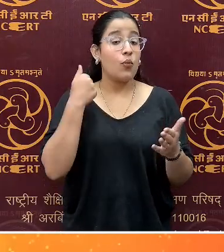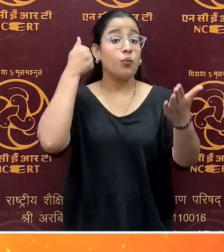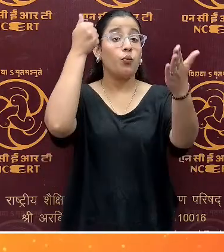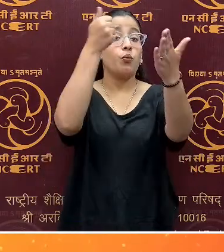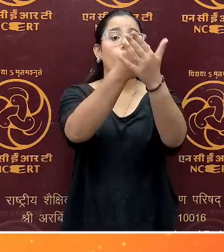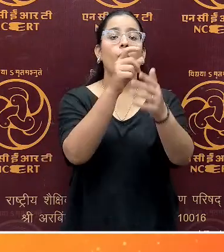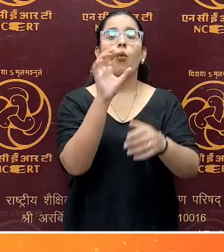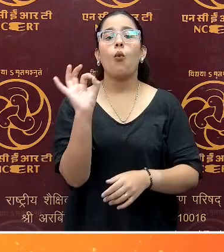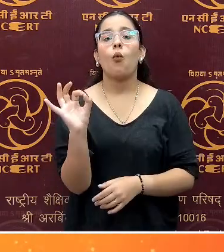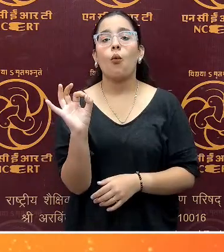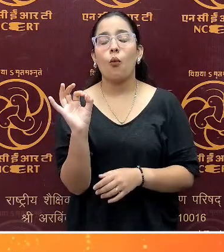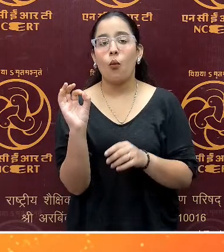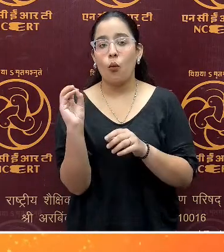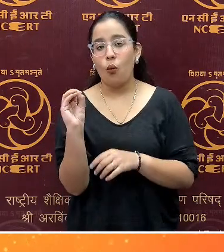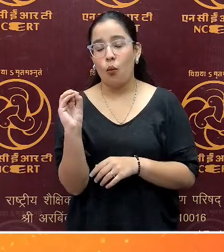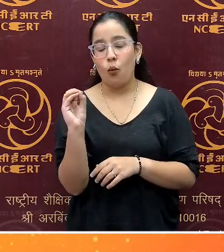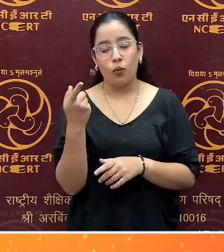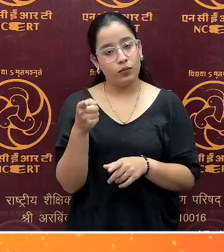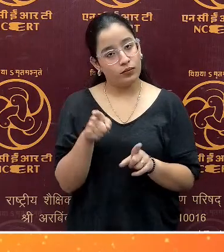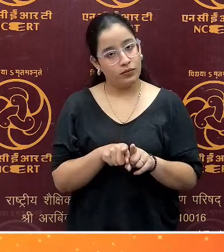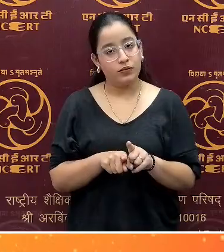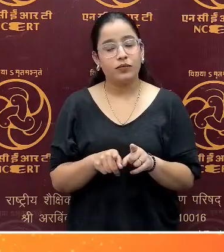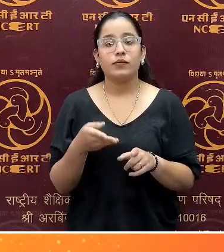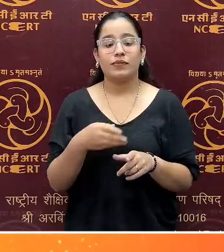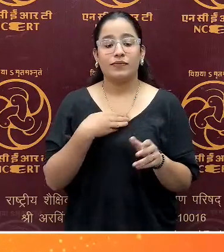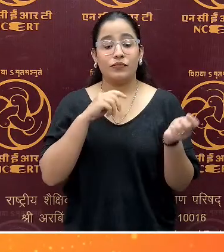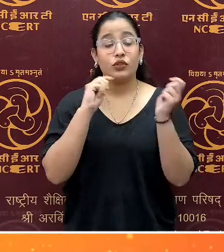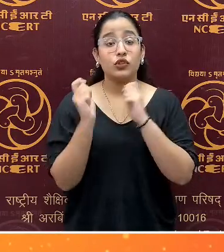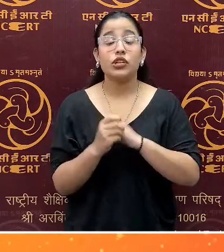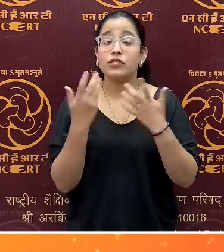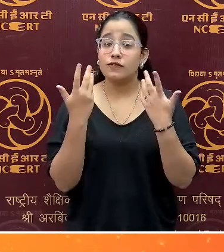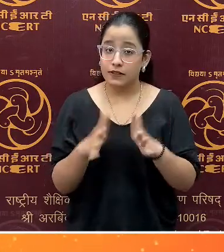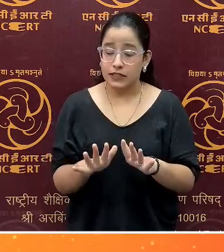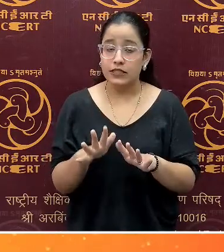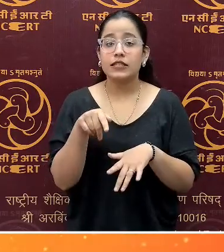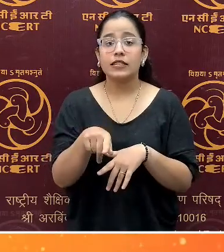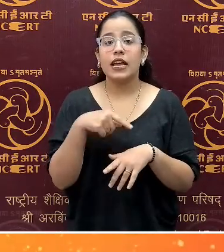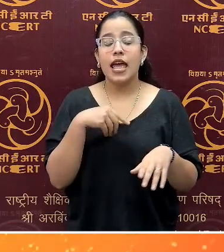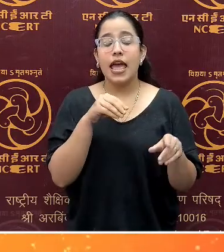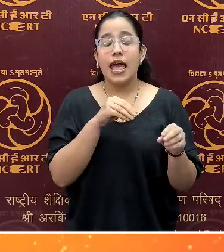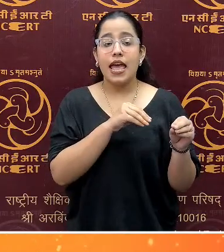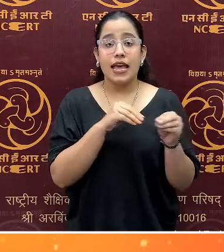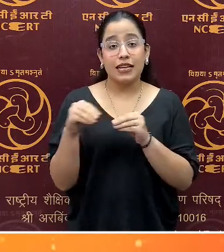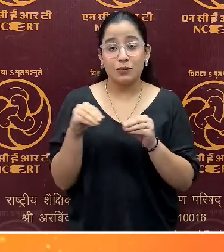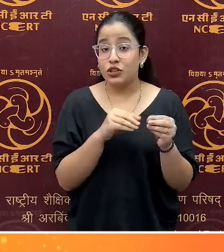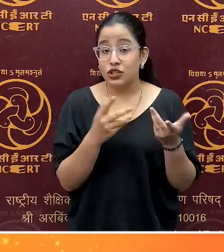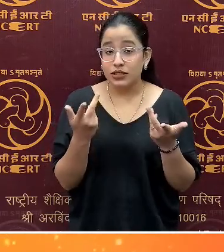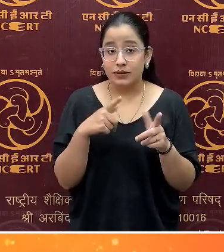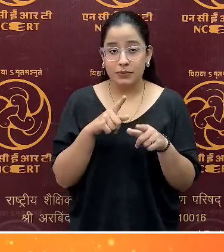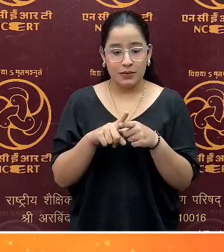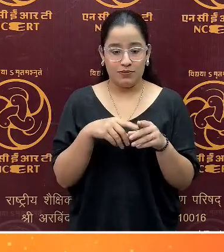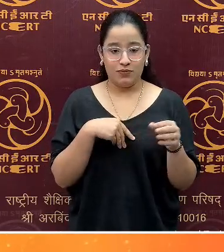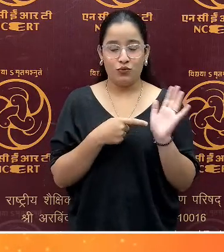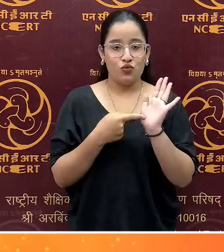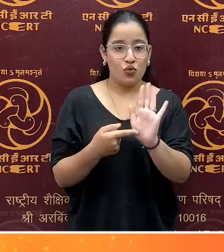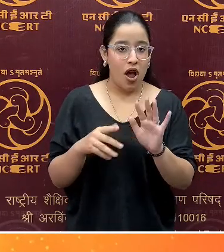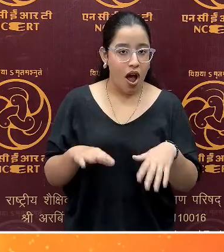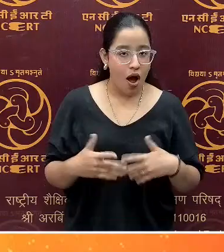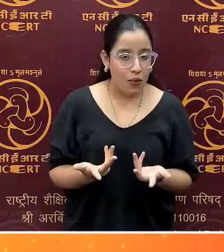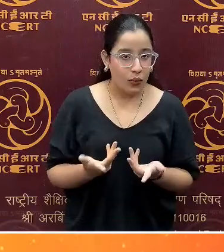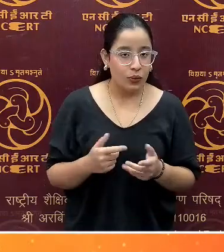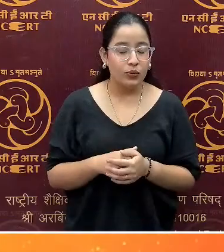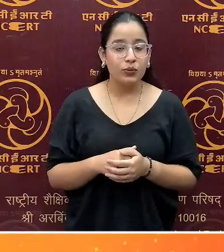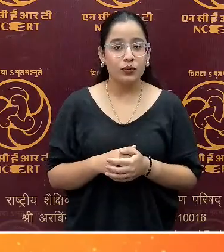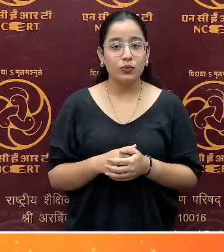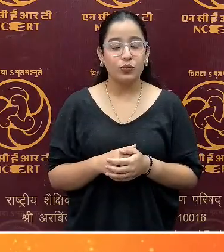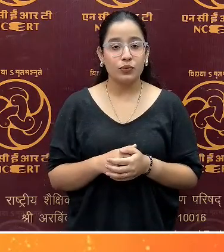O. So that change, with that change, what we have the expression as? We have the